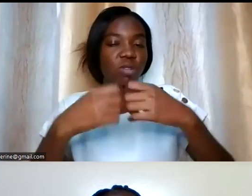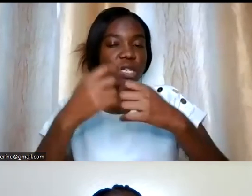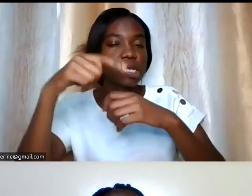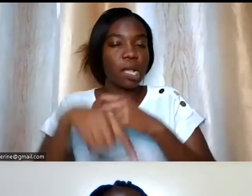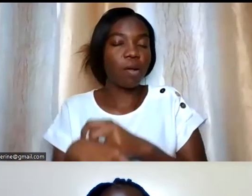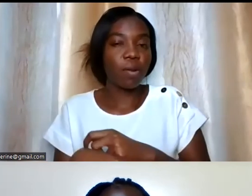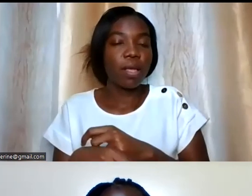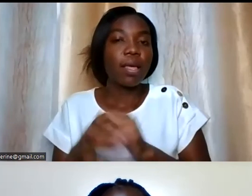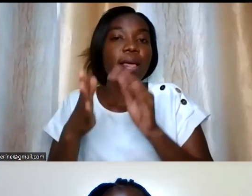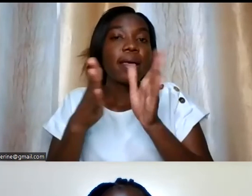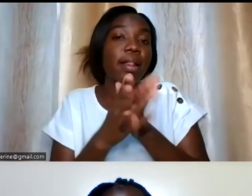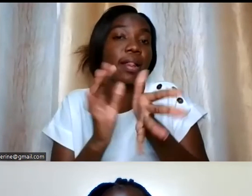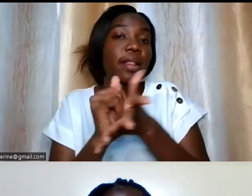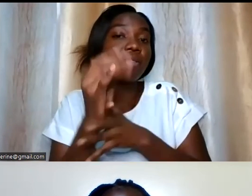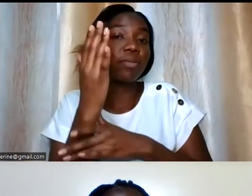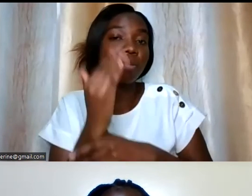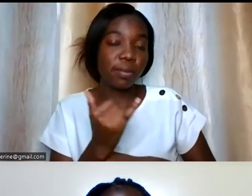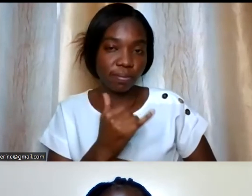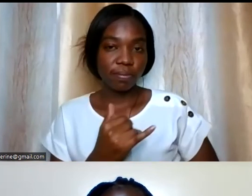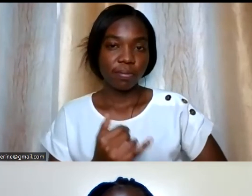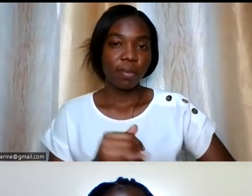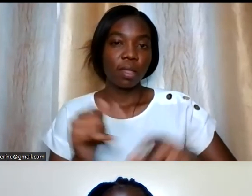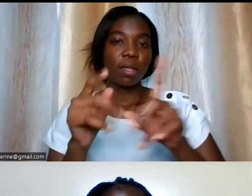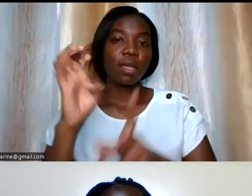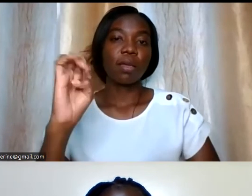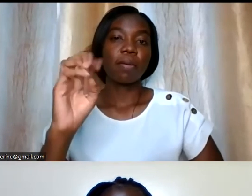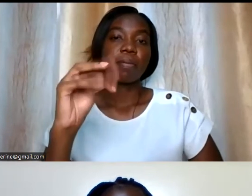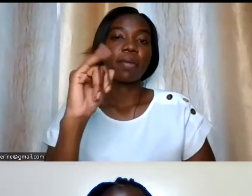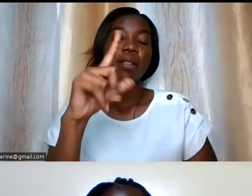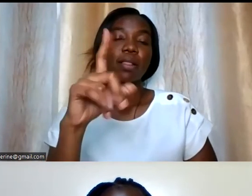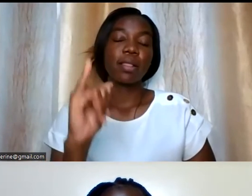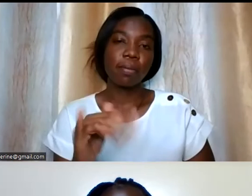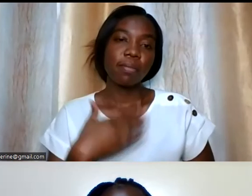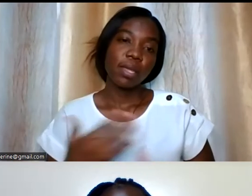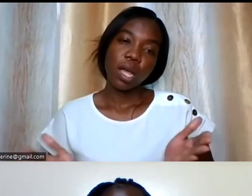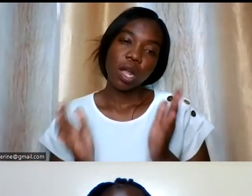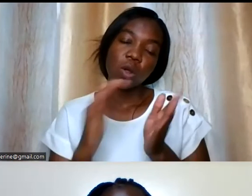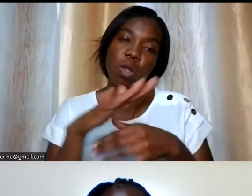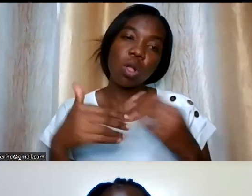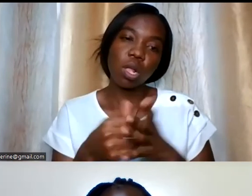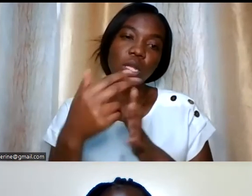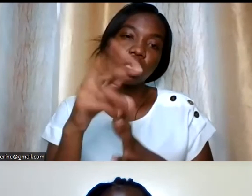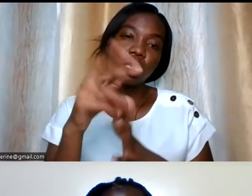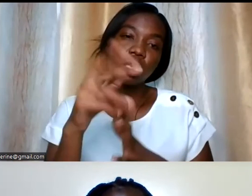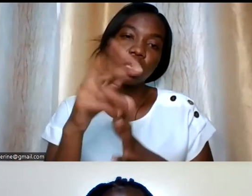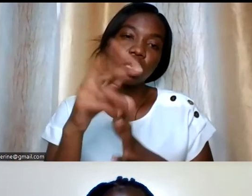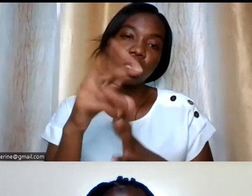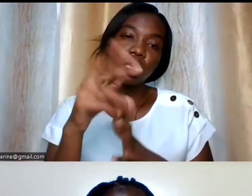why, as Emily has put it, I would like to urge all HR people, find that one